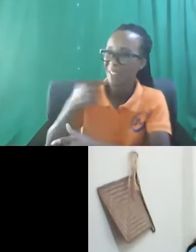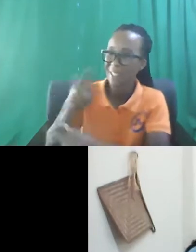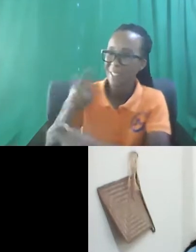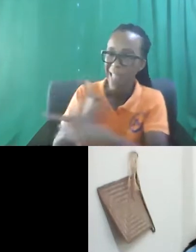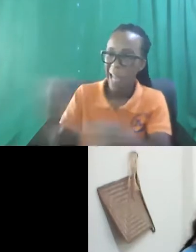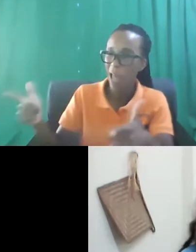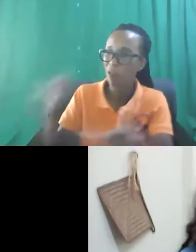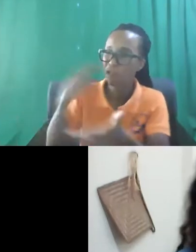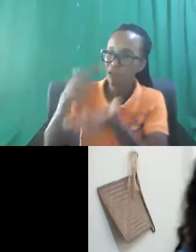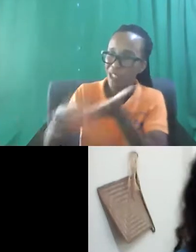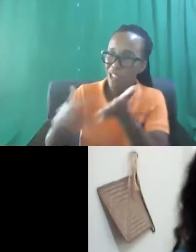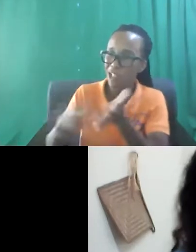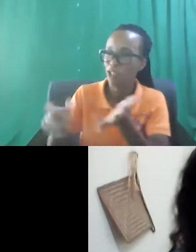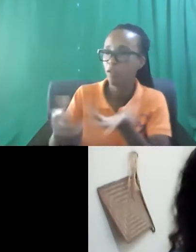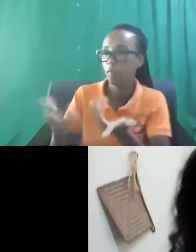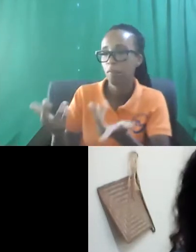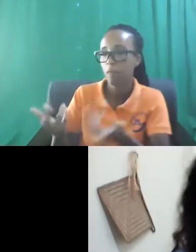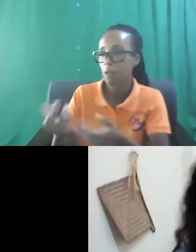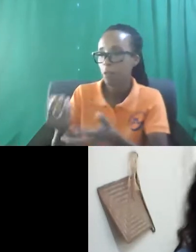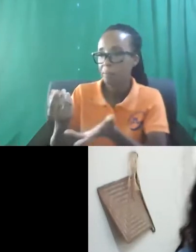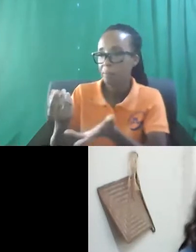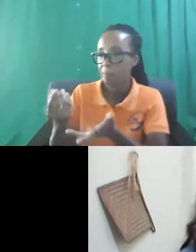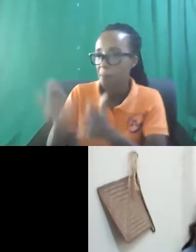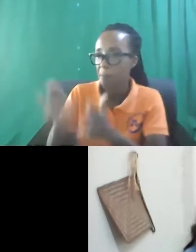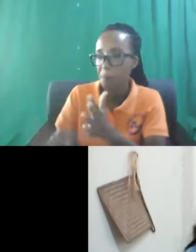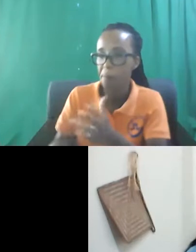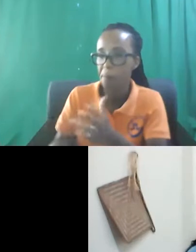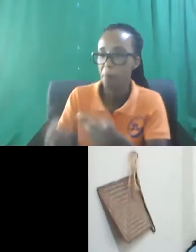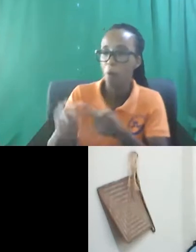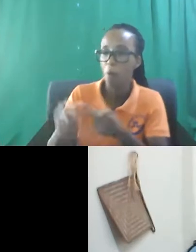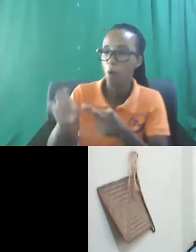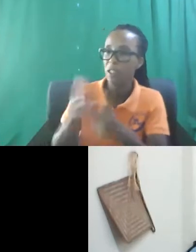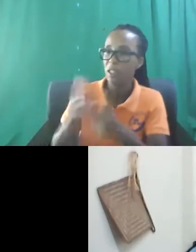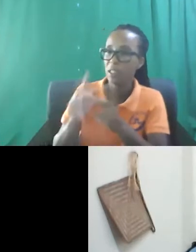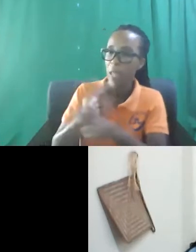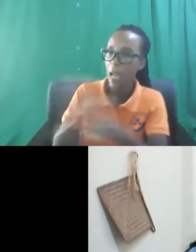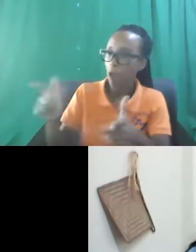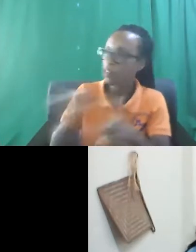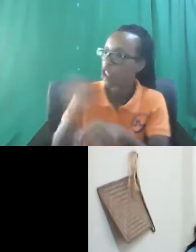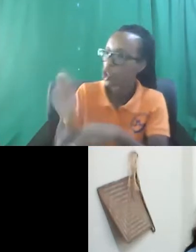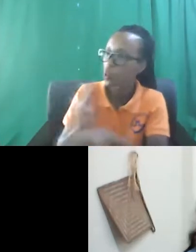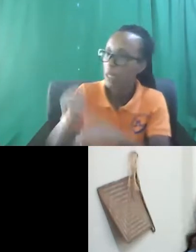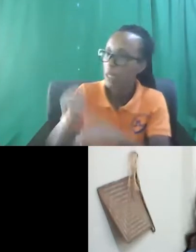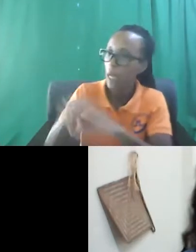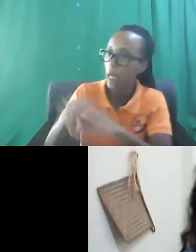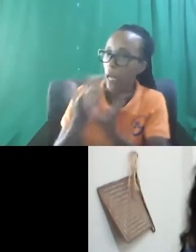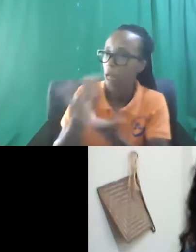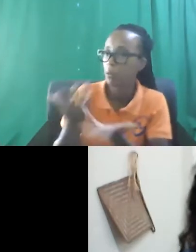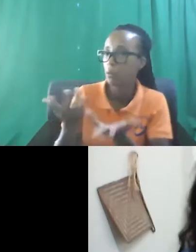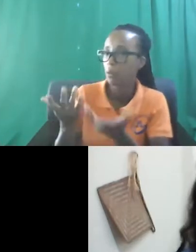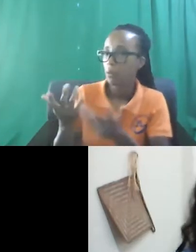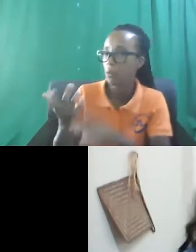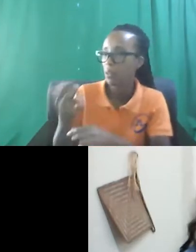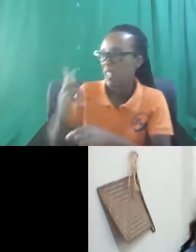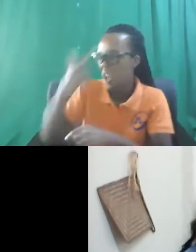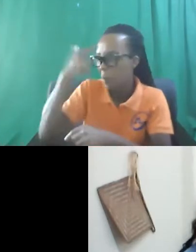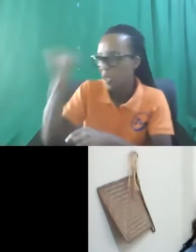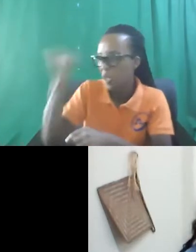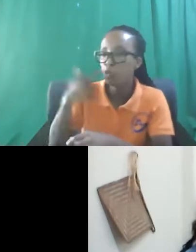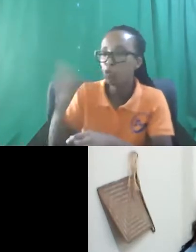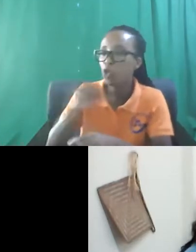is underfunded, or sign languages aren't used in the classroom for this reason,